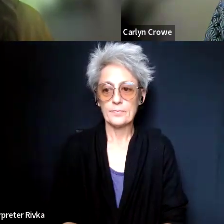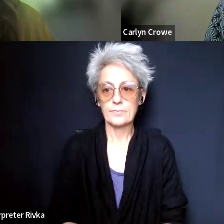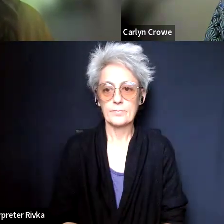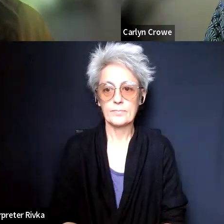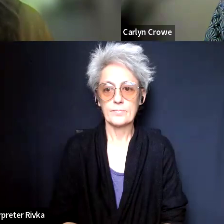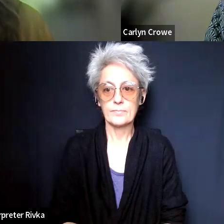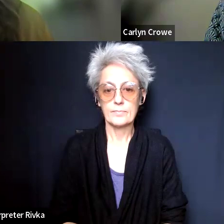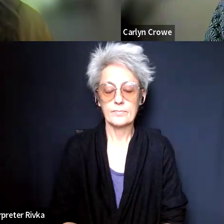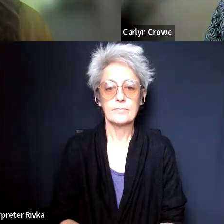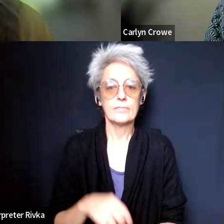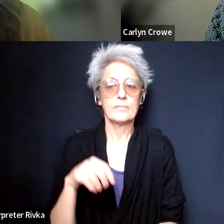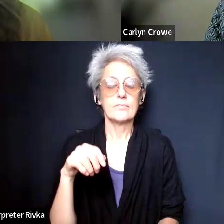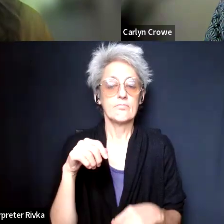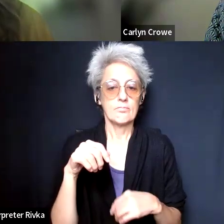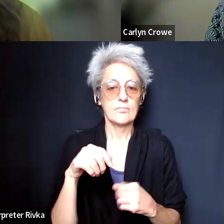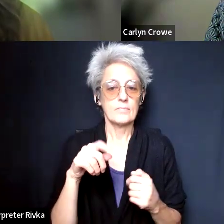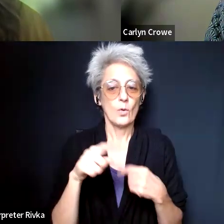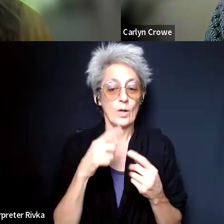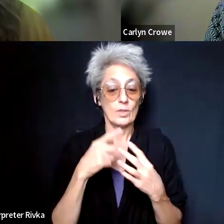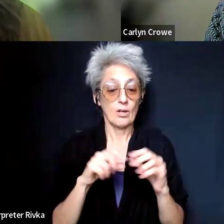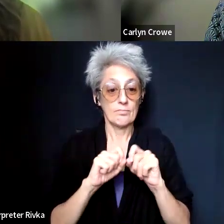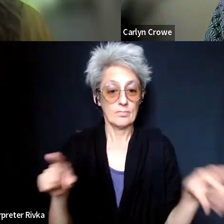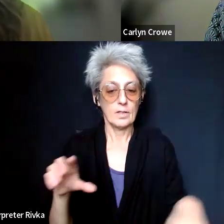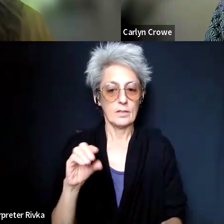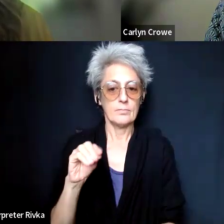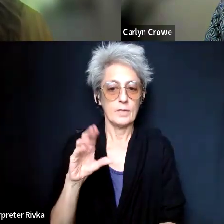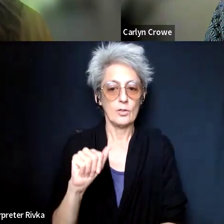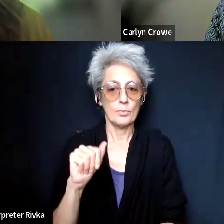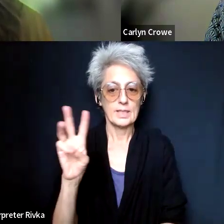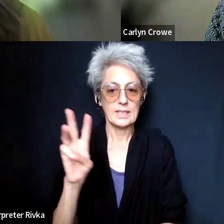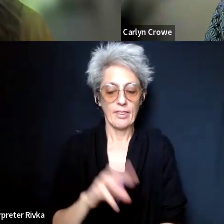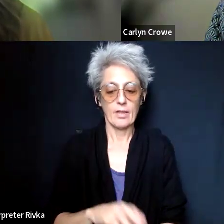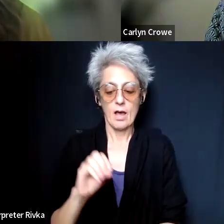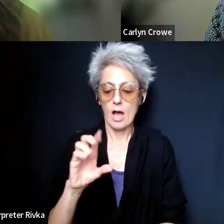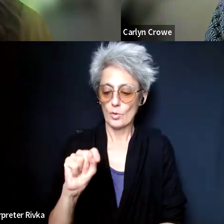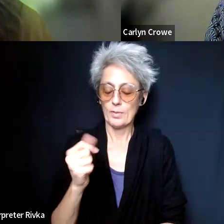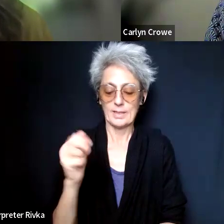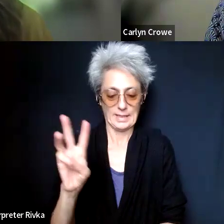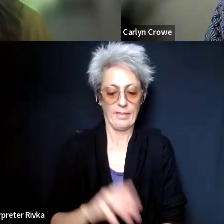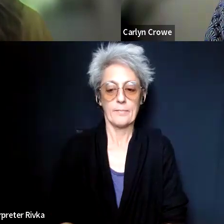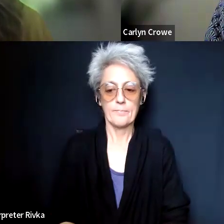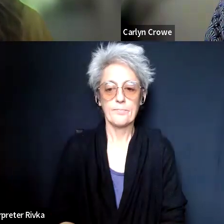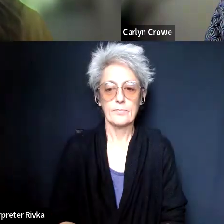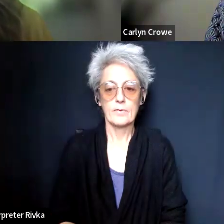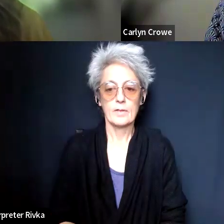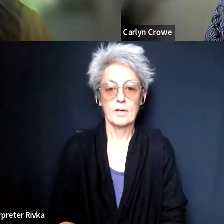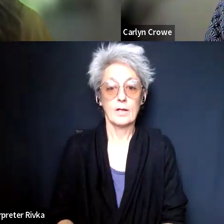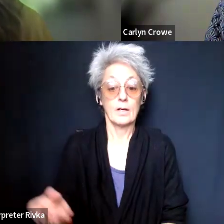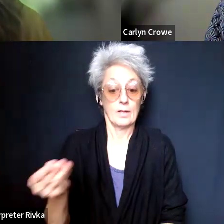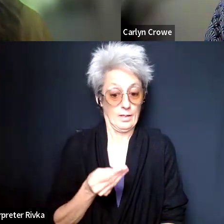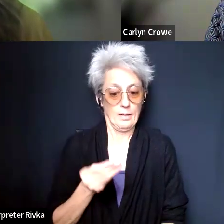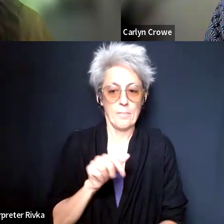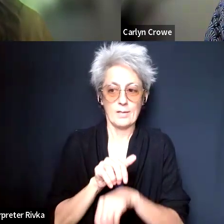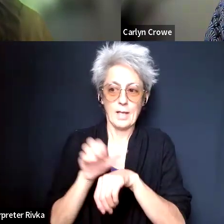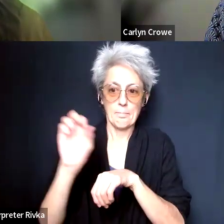start mailing those out is October 16th. And then those have to be back to the auditor's office, physically